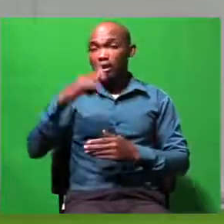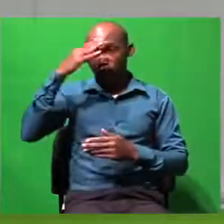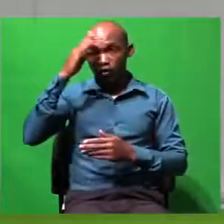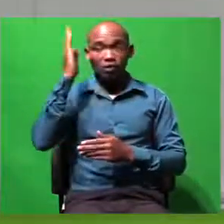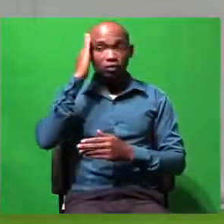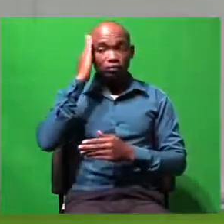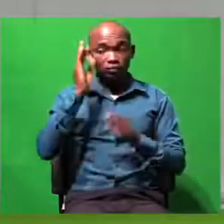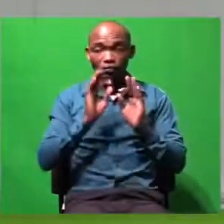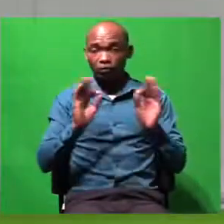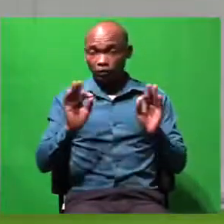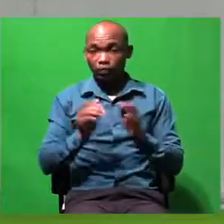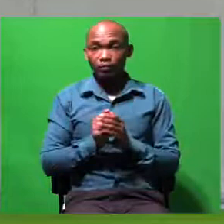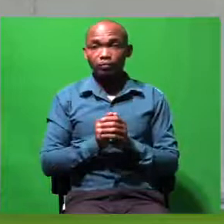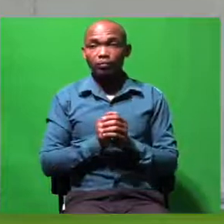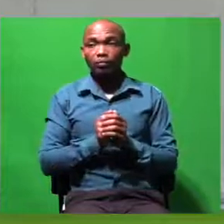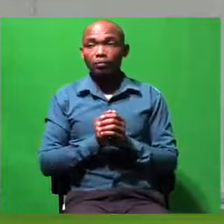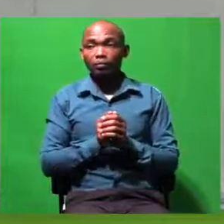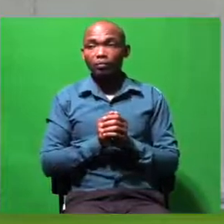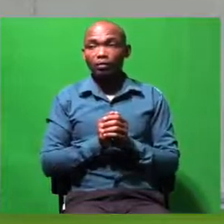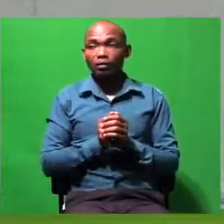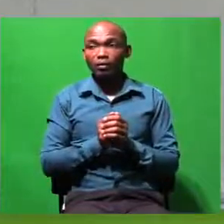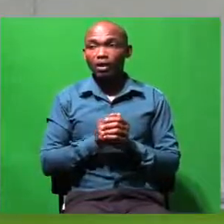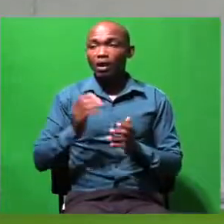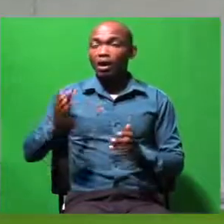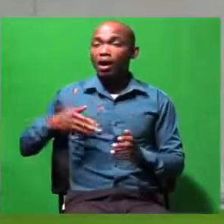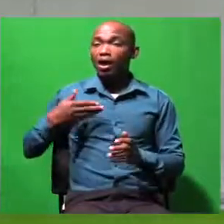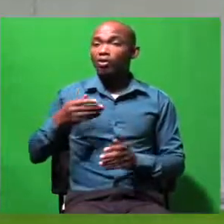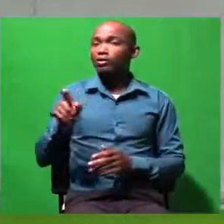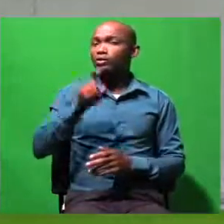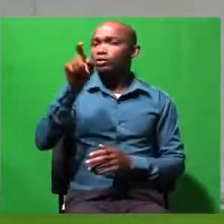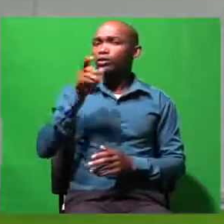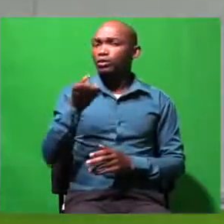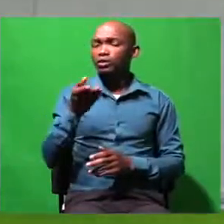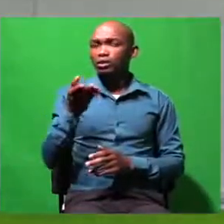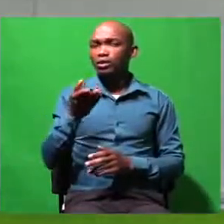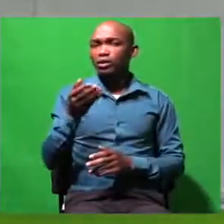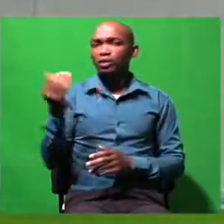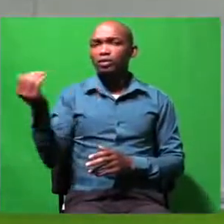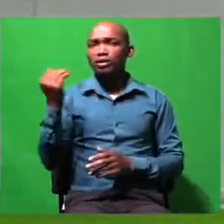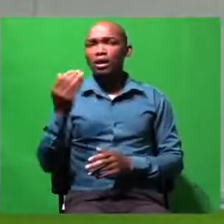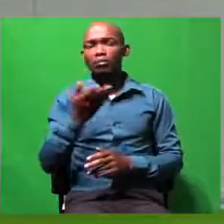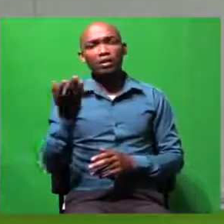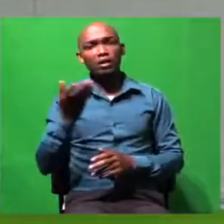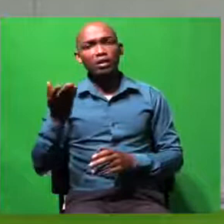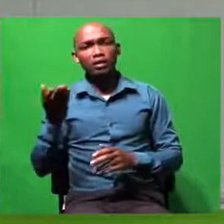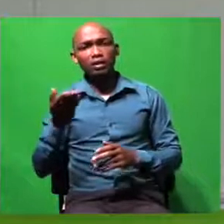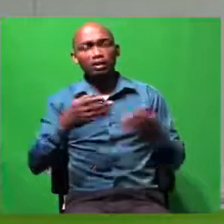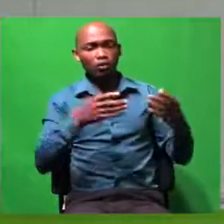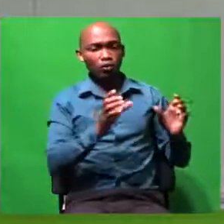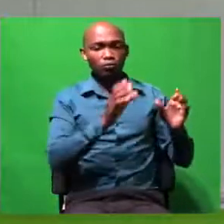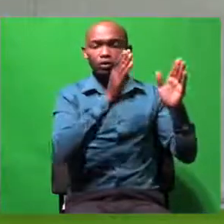get my information about it. So I want to ask you, can you tell me any more special group in the